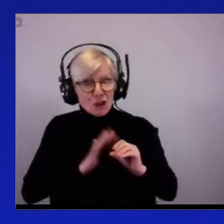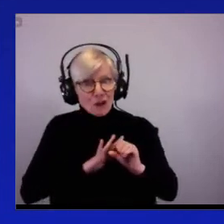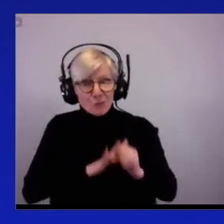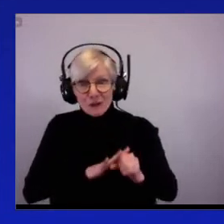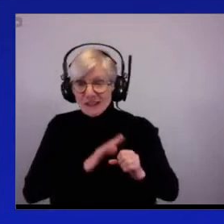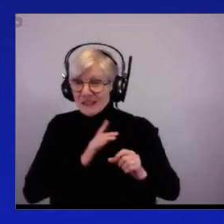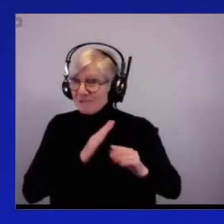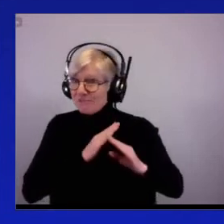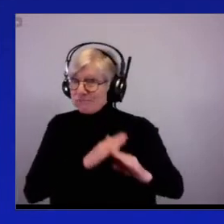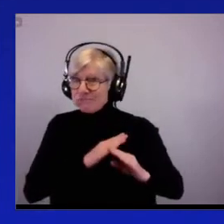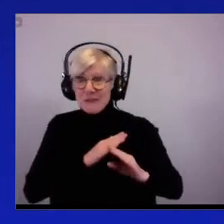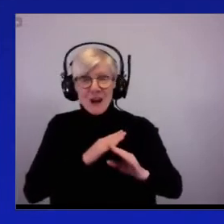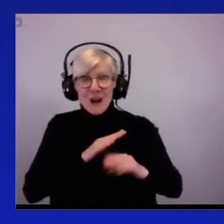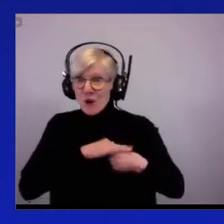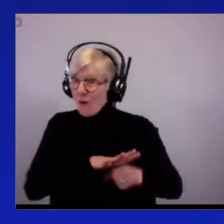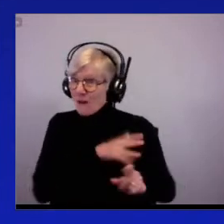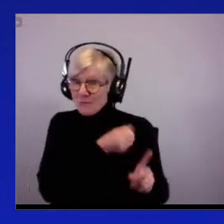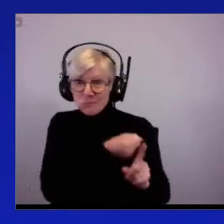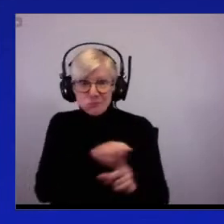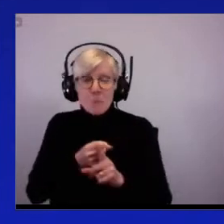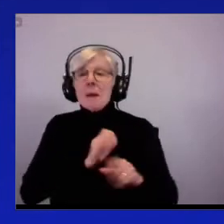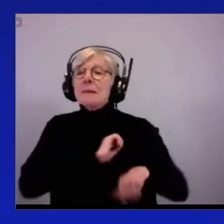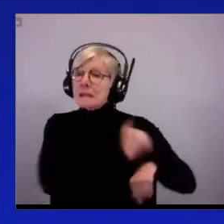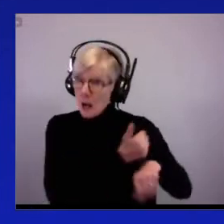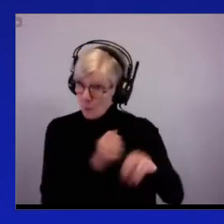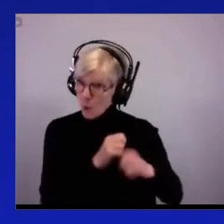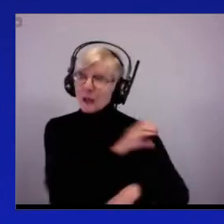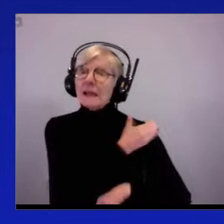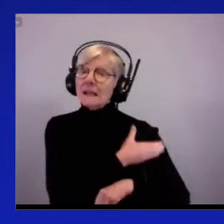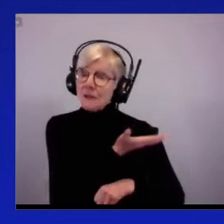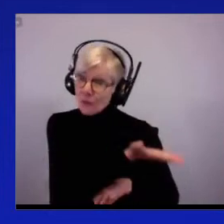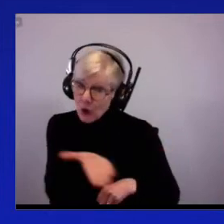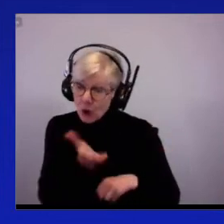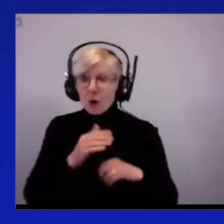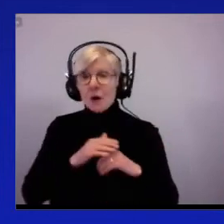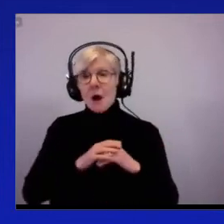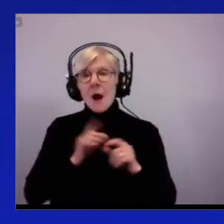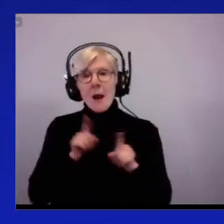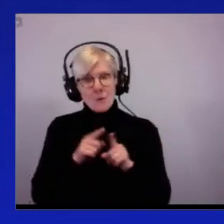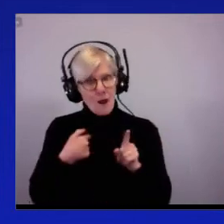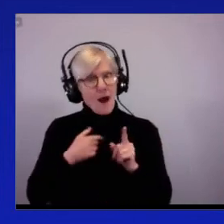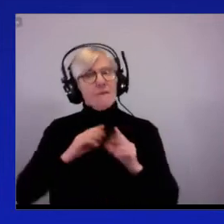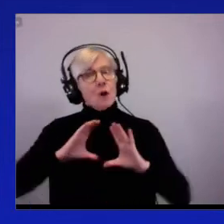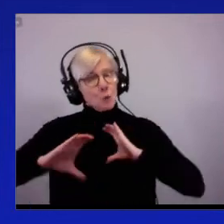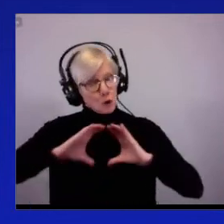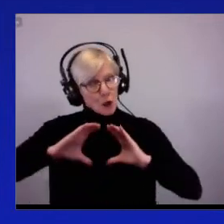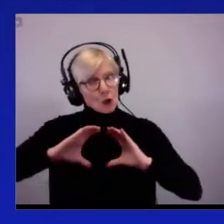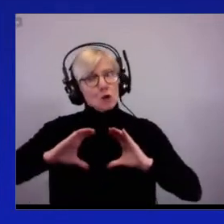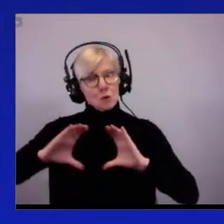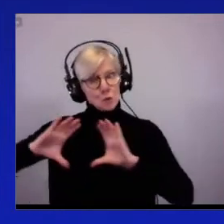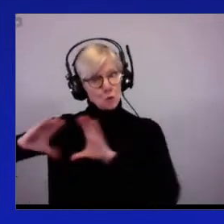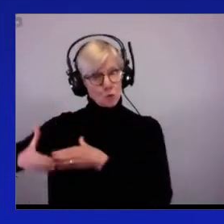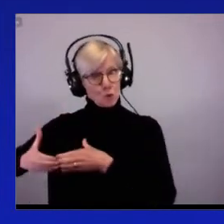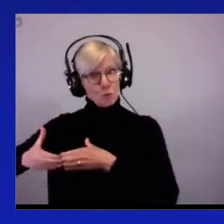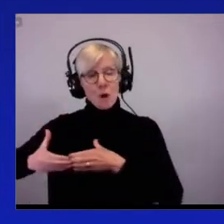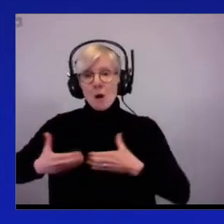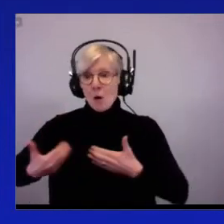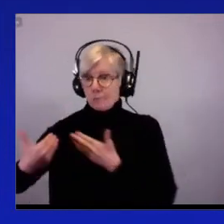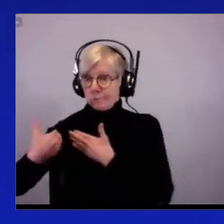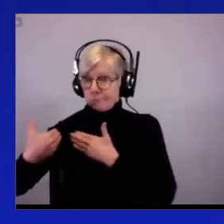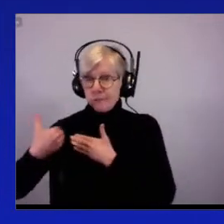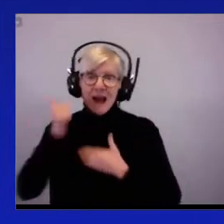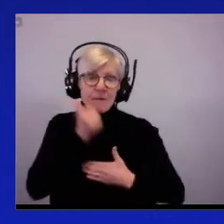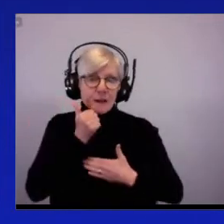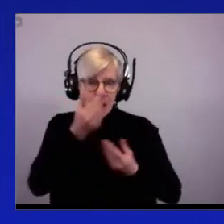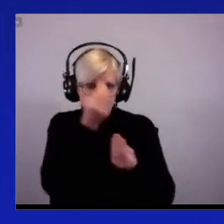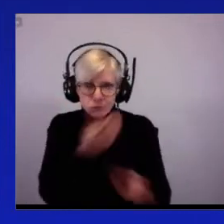impacted with maybe clinics there. And then the communication strategy, as I said, we have a public health team that does that every day and does it really well.